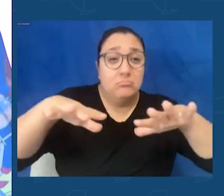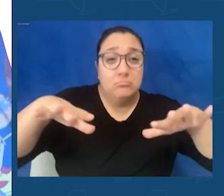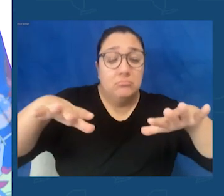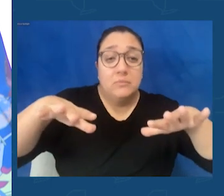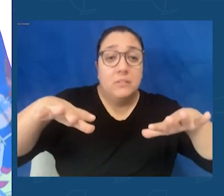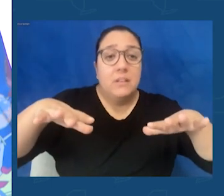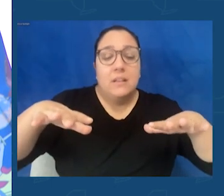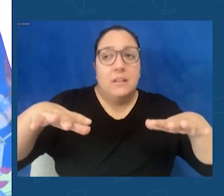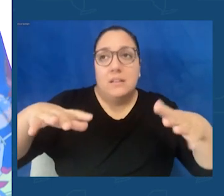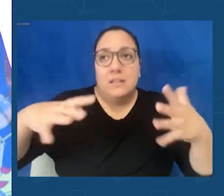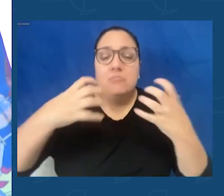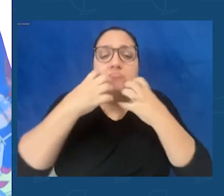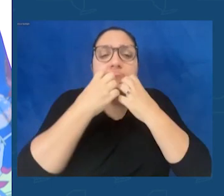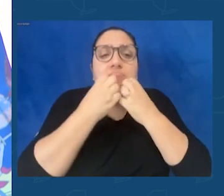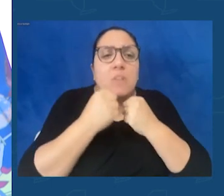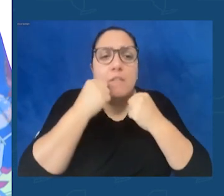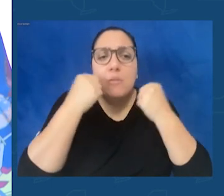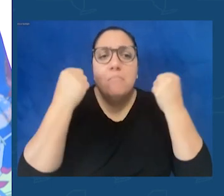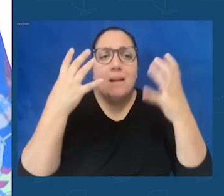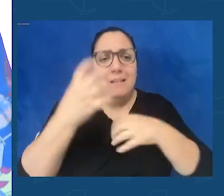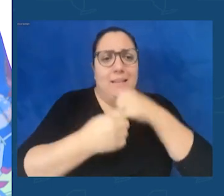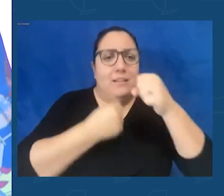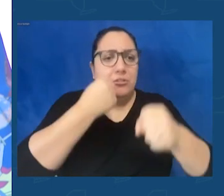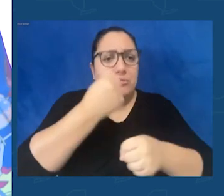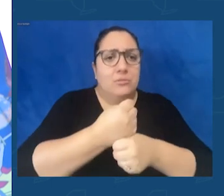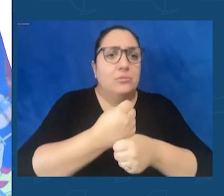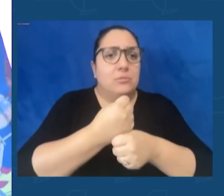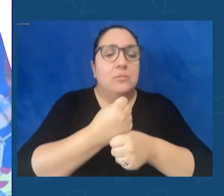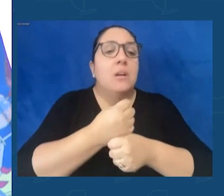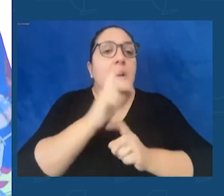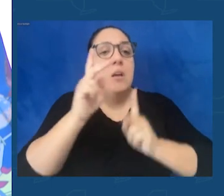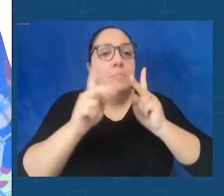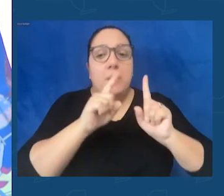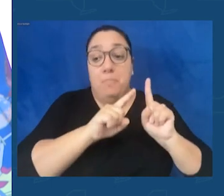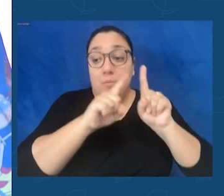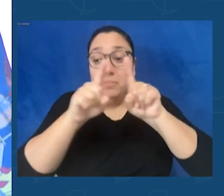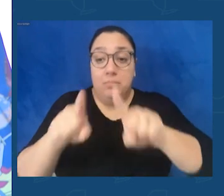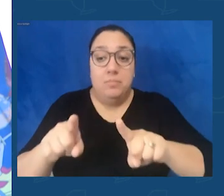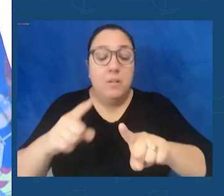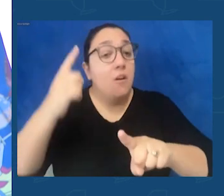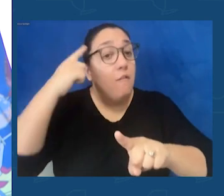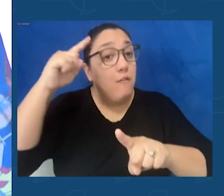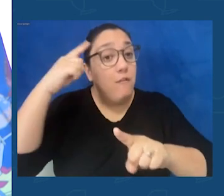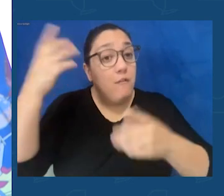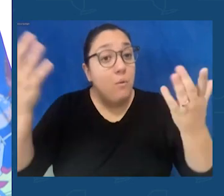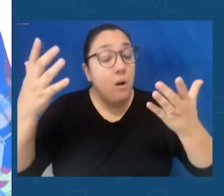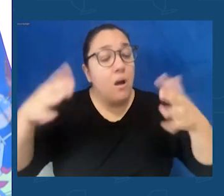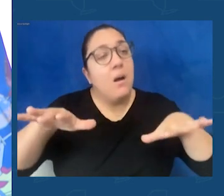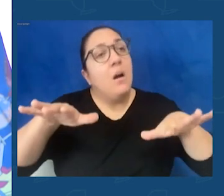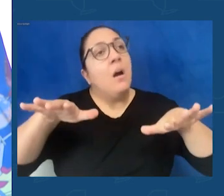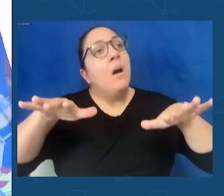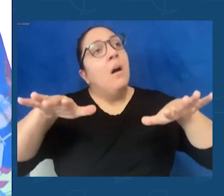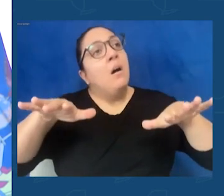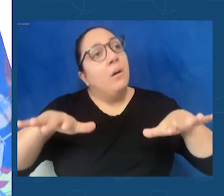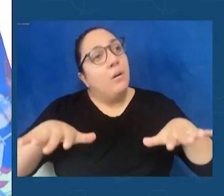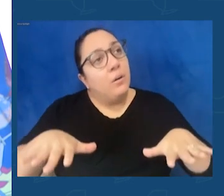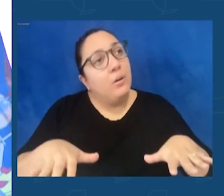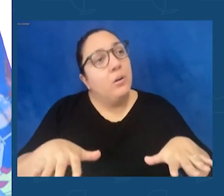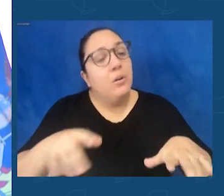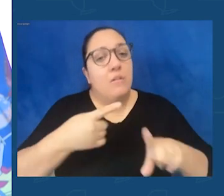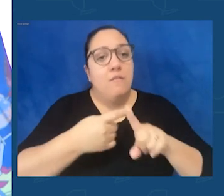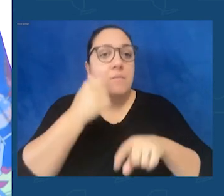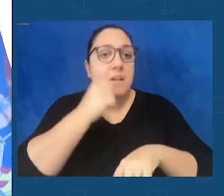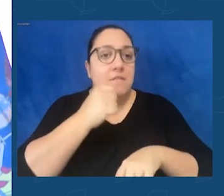seek restoration and respite from the demands of everyday life, as well as to plant a flag and create a wonderful life and raise a family